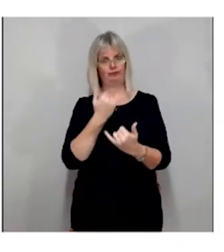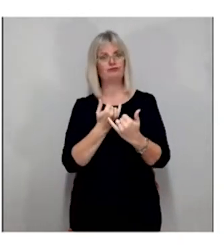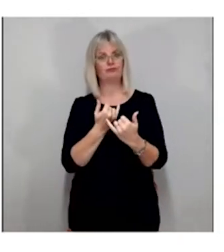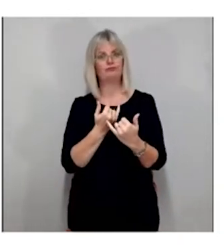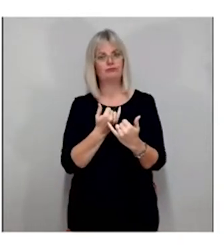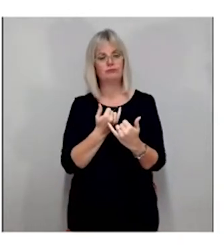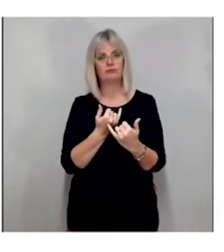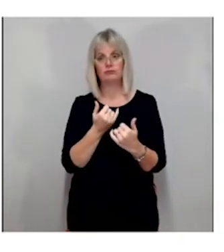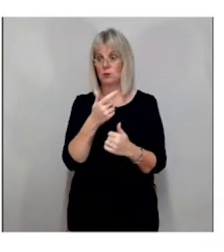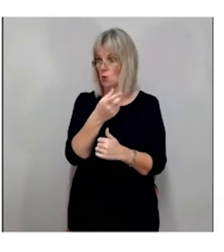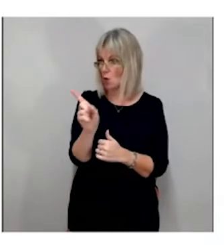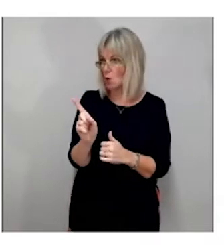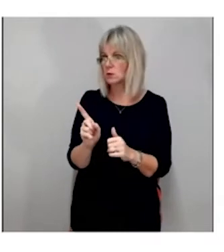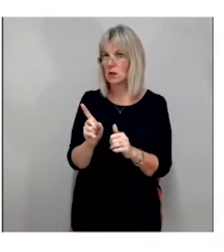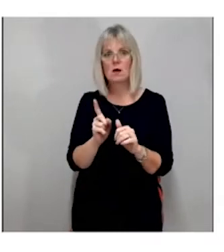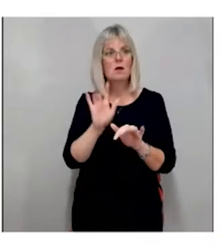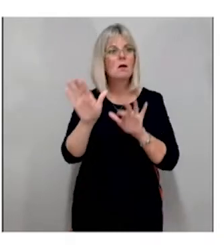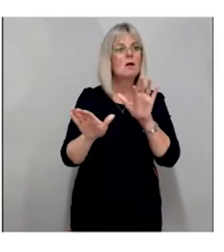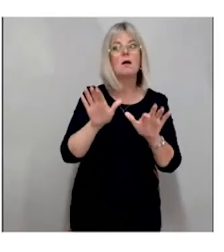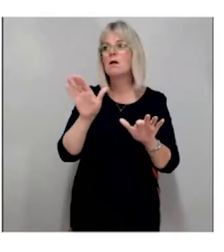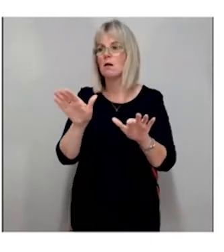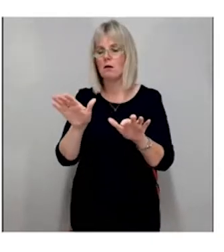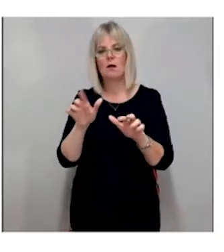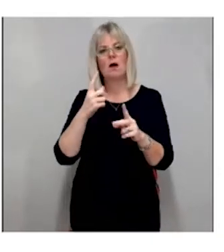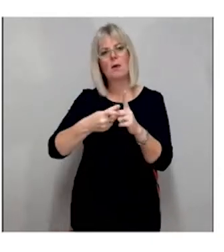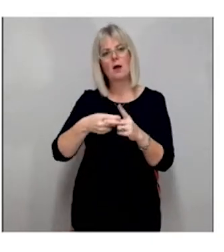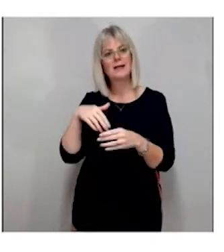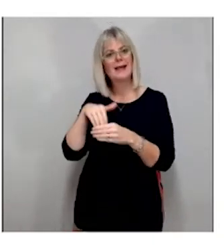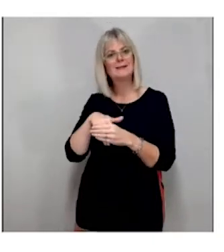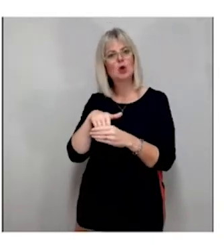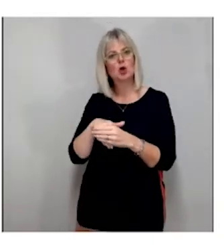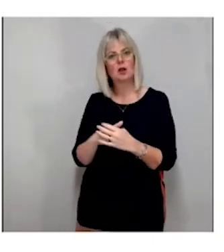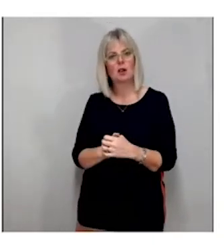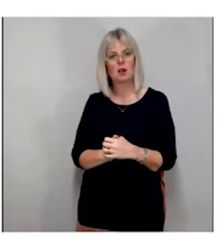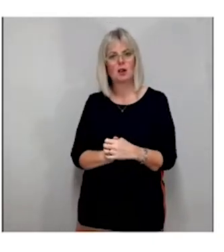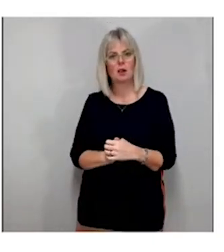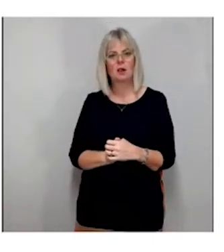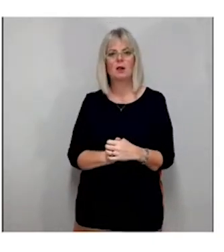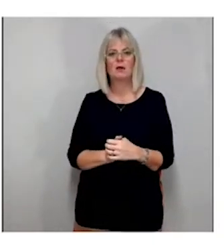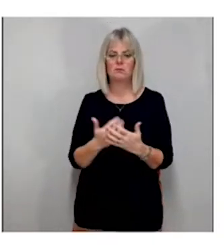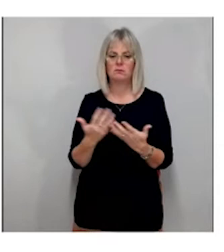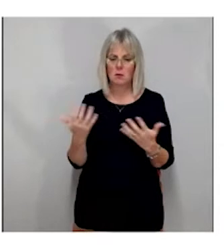out, but also internally with things like maturity modeling and governance.